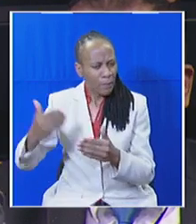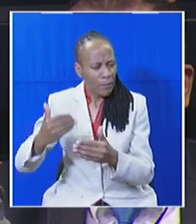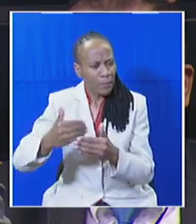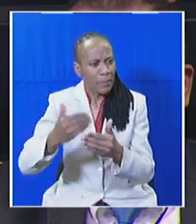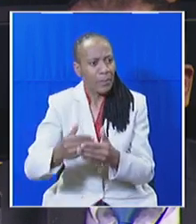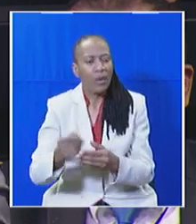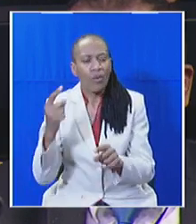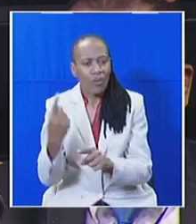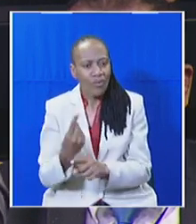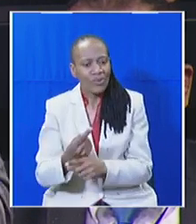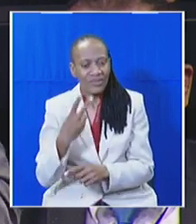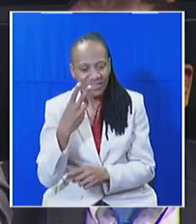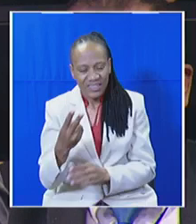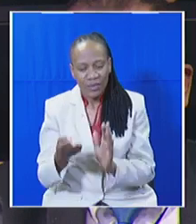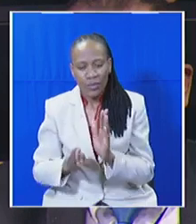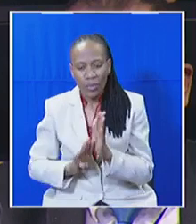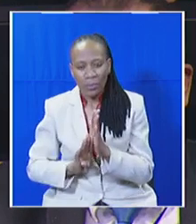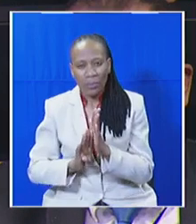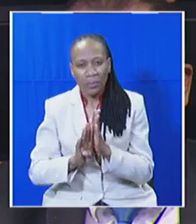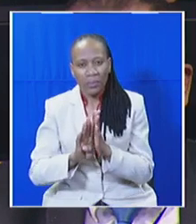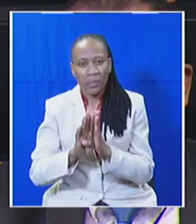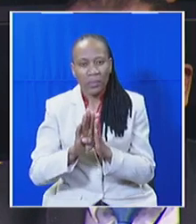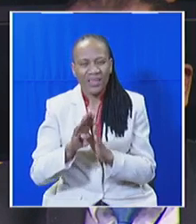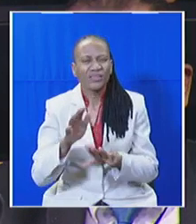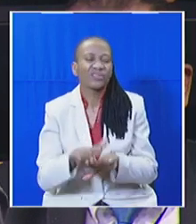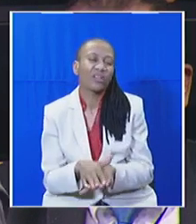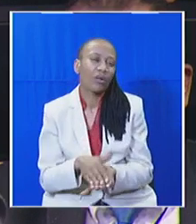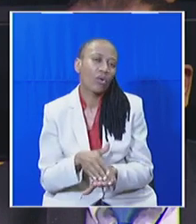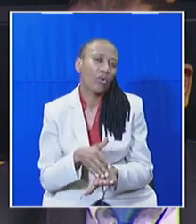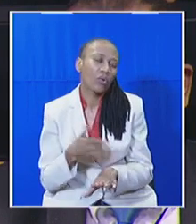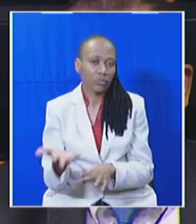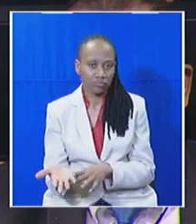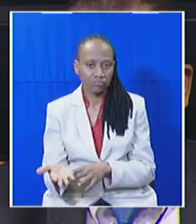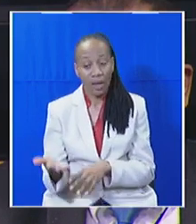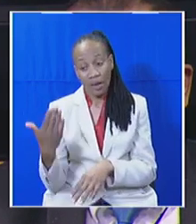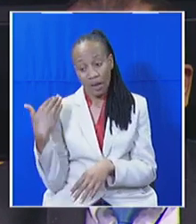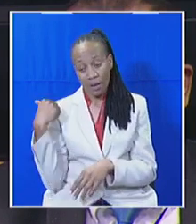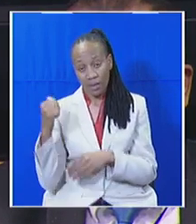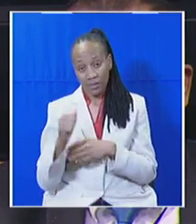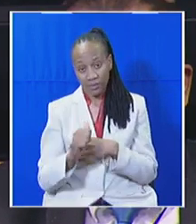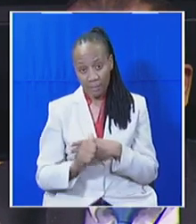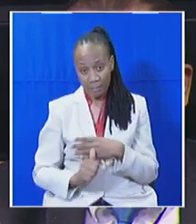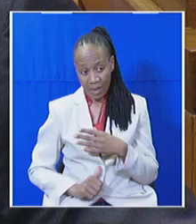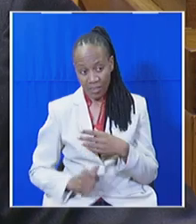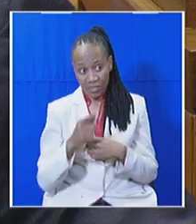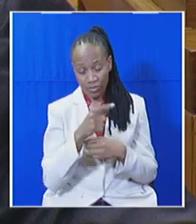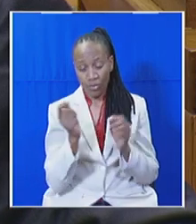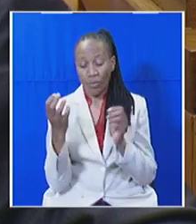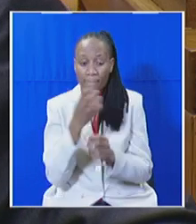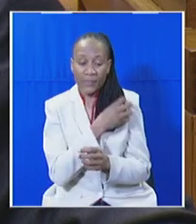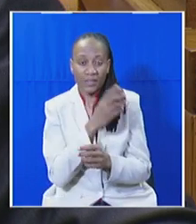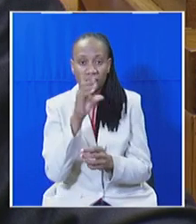countries, but progress has been painfully slow. Last month, you and Minister Davies trumpeted the launch of negotiations